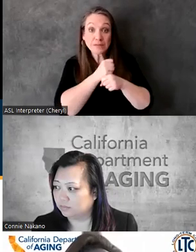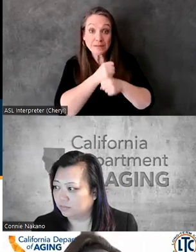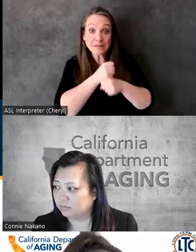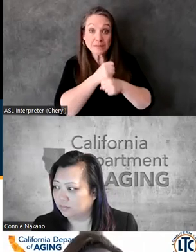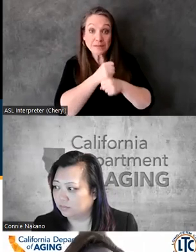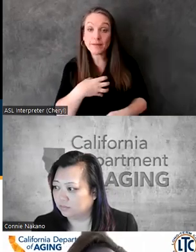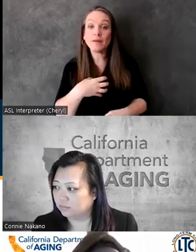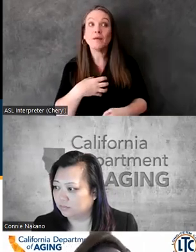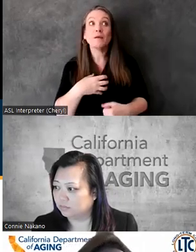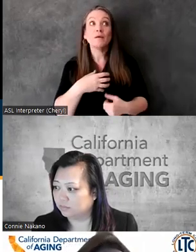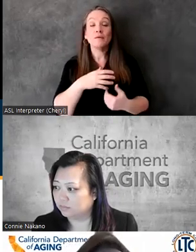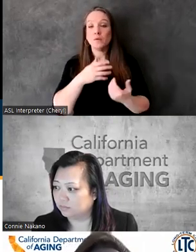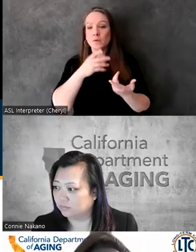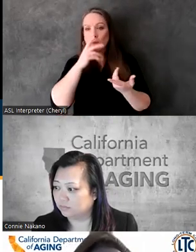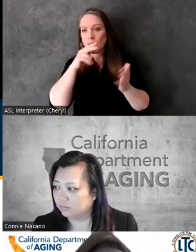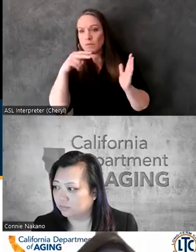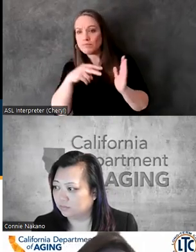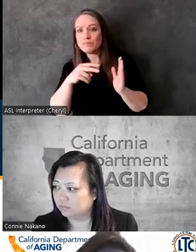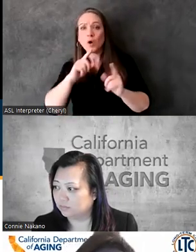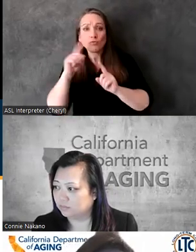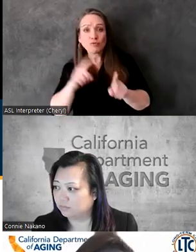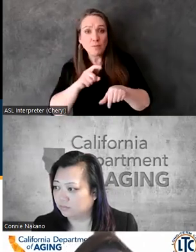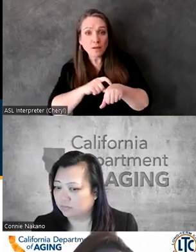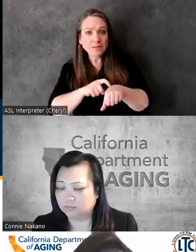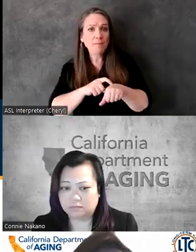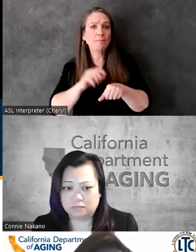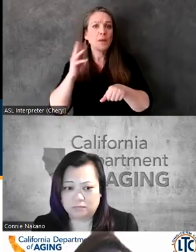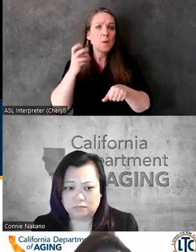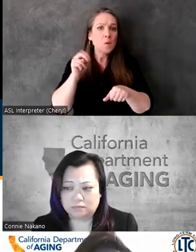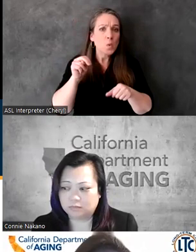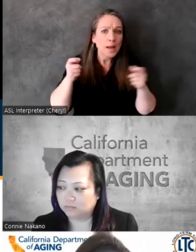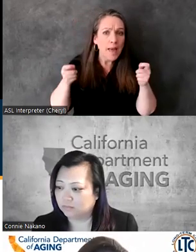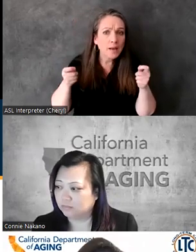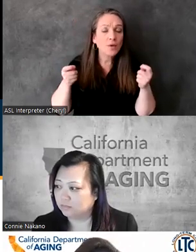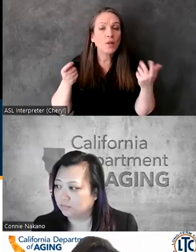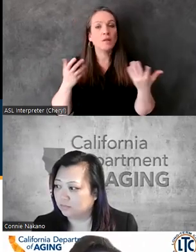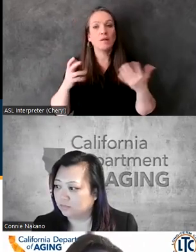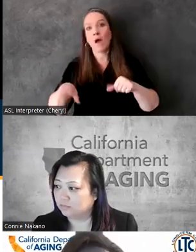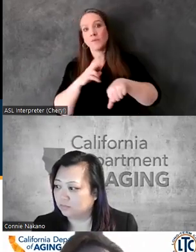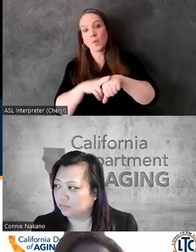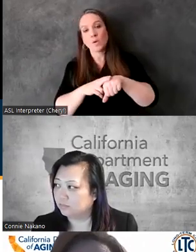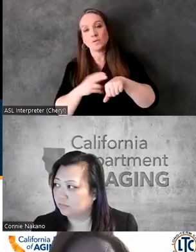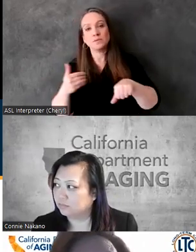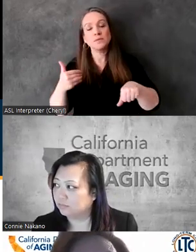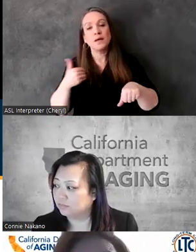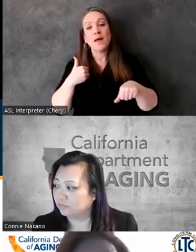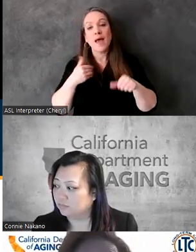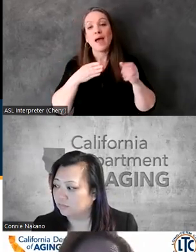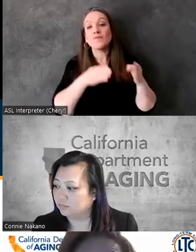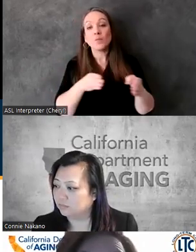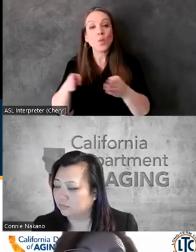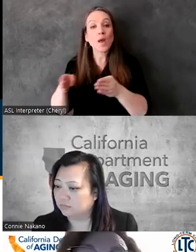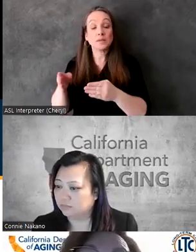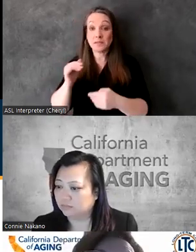what is the response time that should be handled, and then of course there are ways if there is a particular,